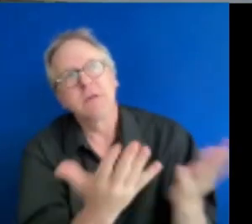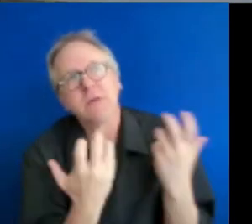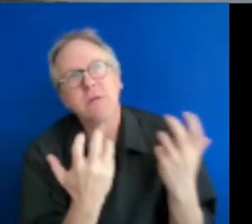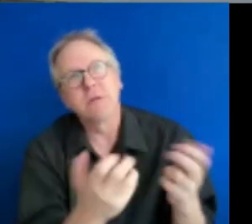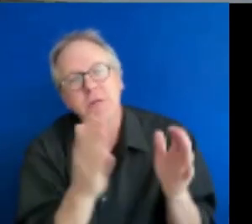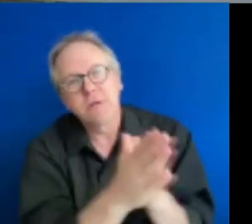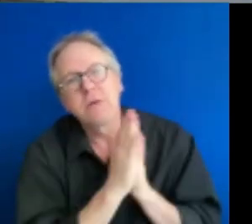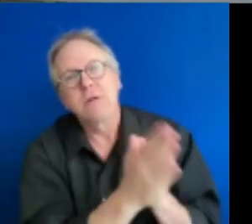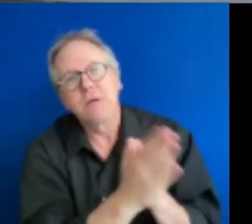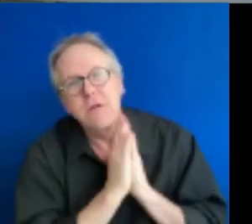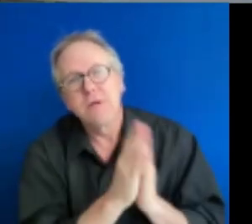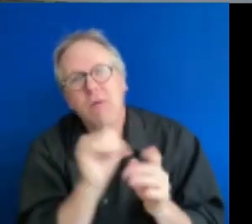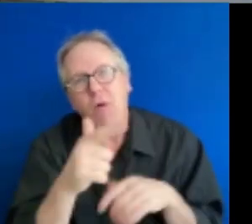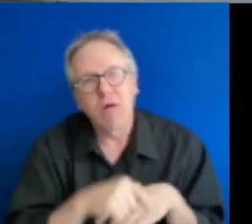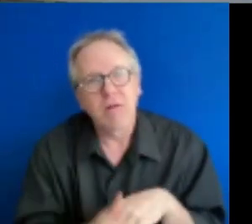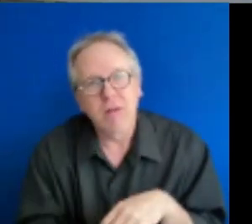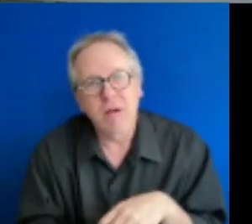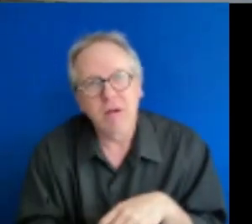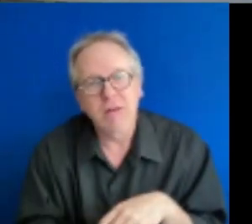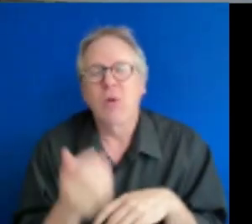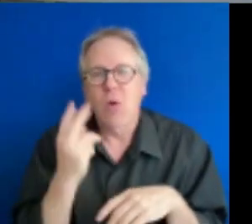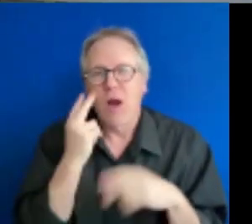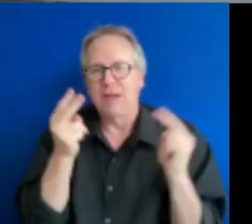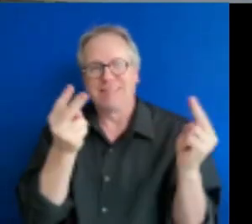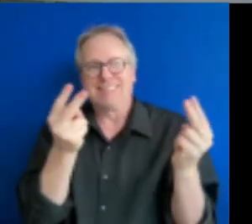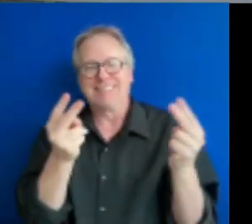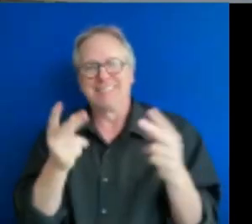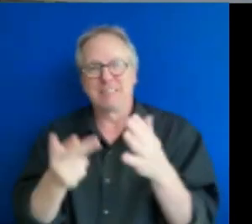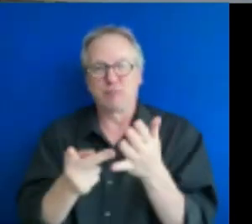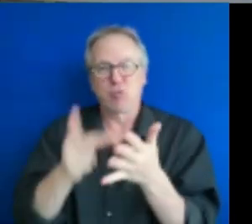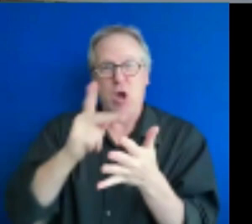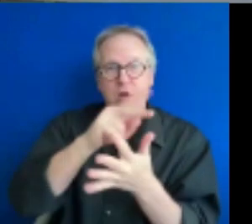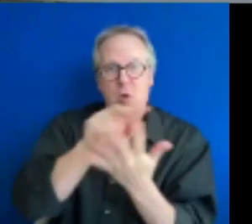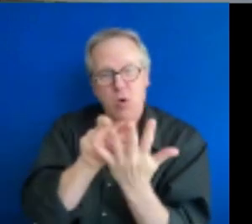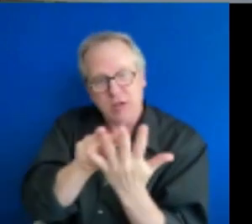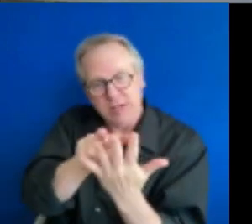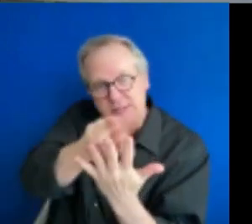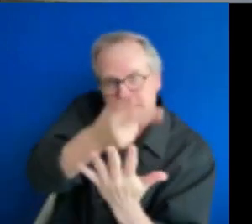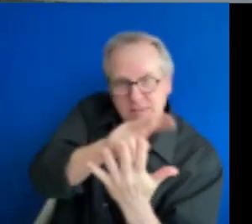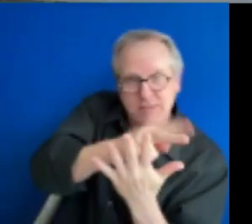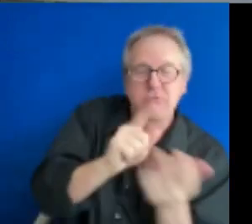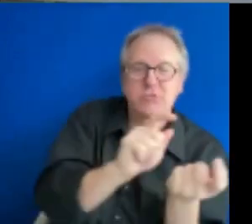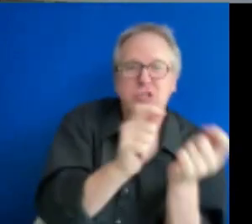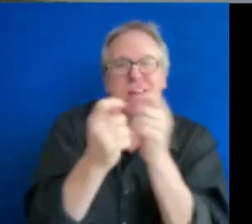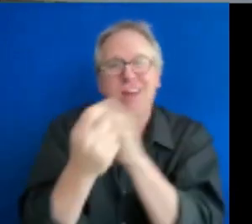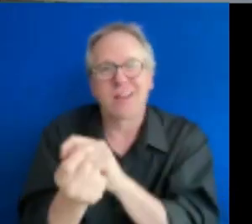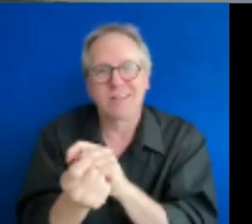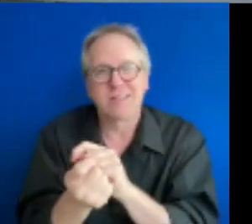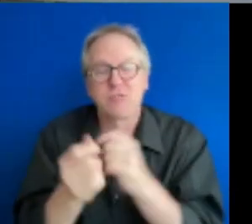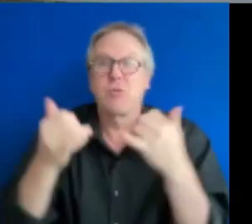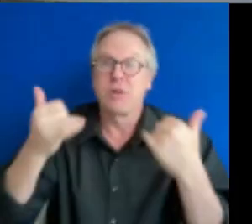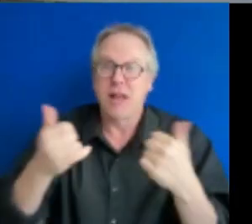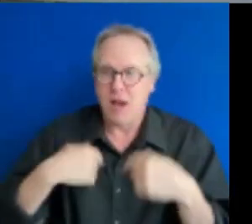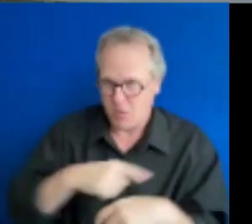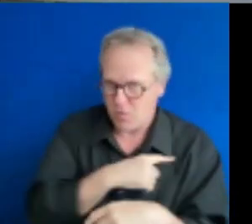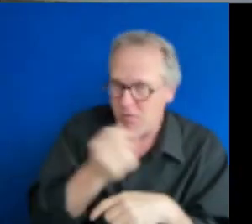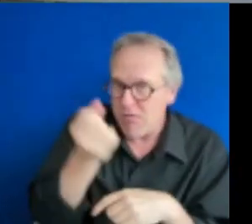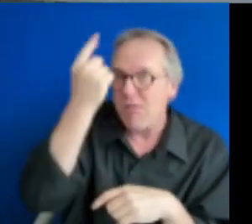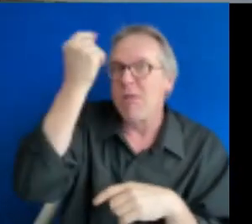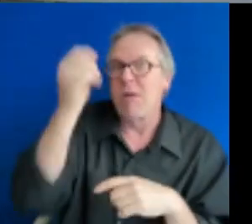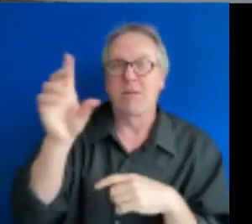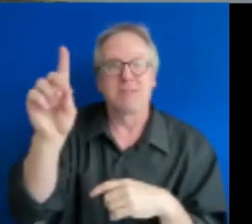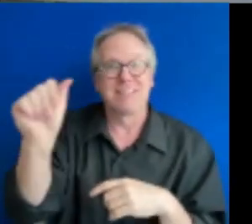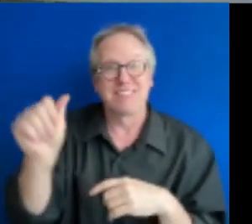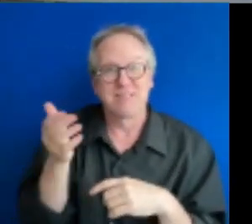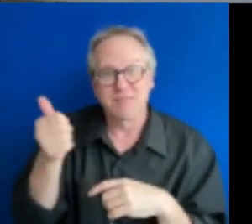I see a real shift in priorities of really making sure that we are understanding that